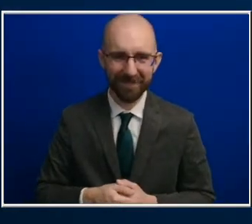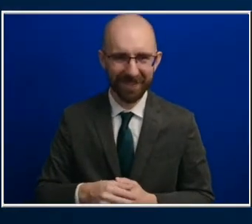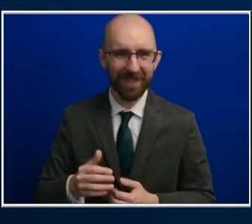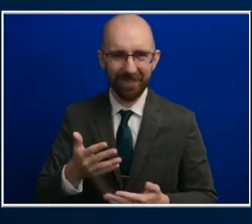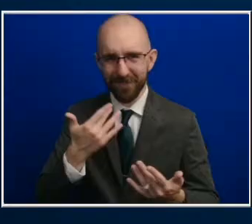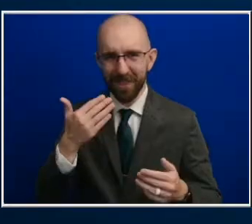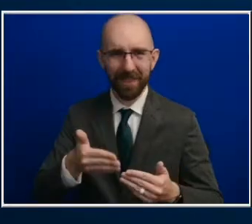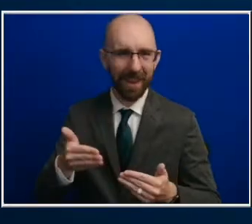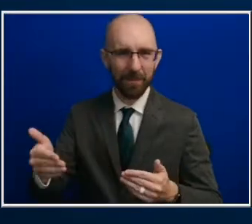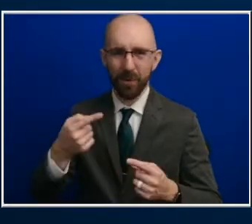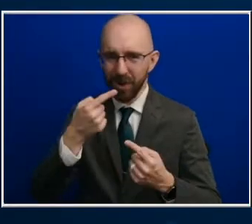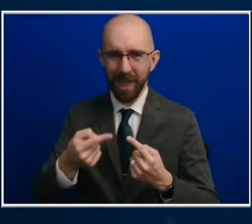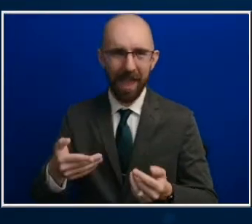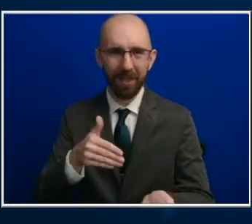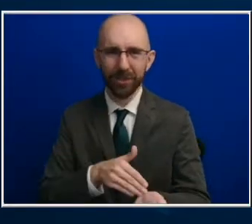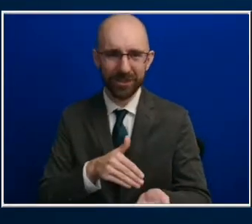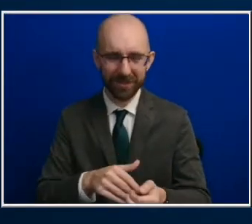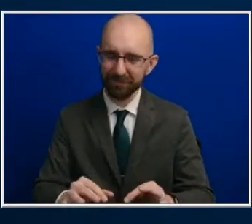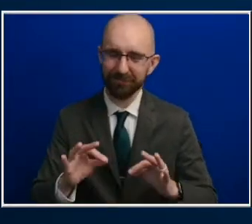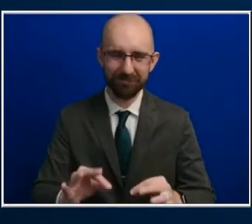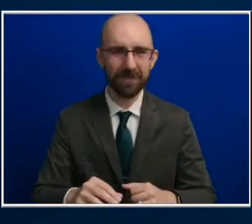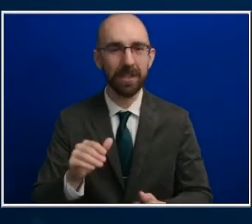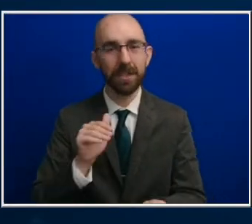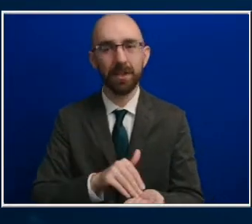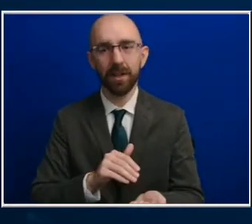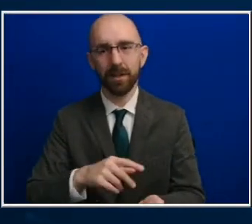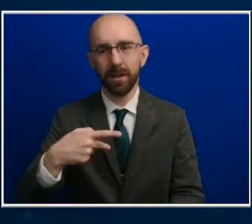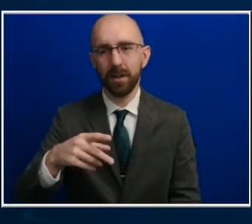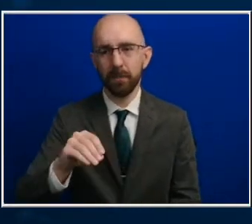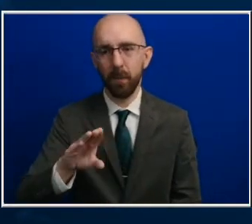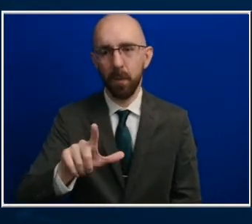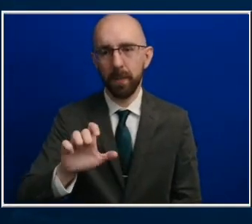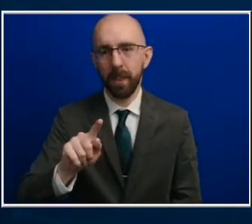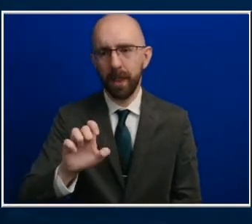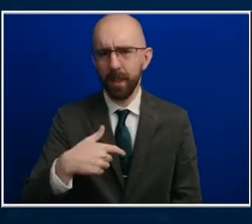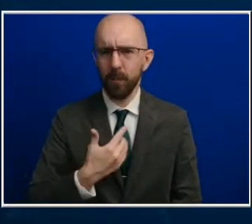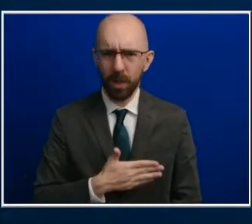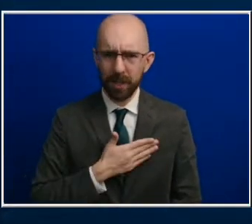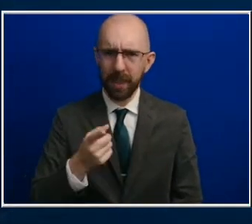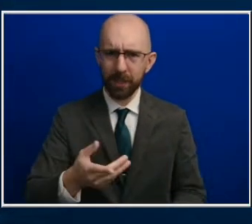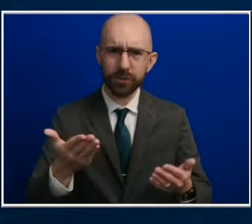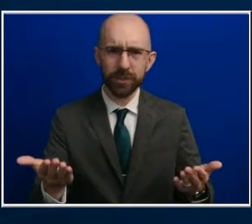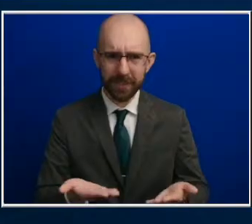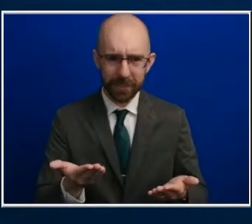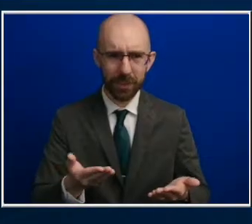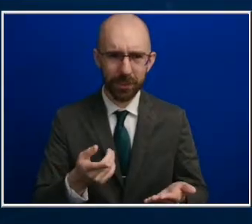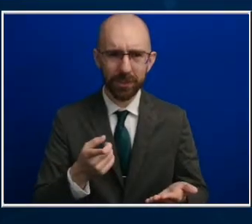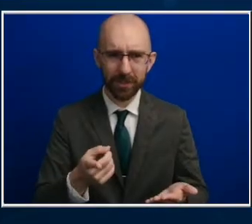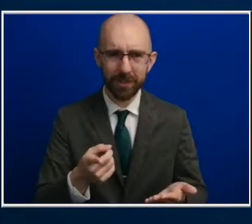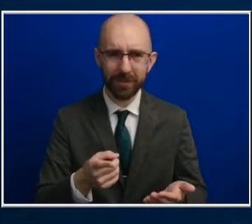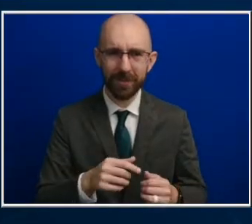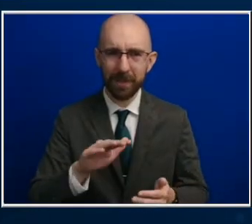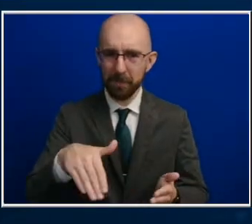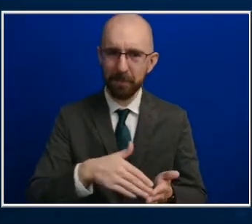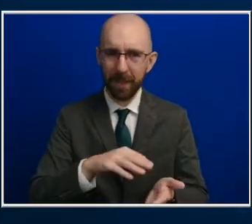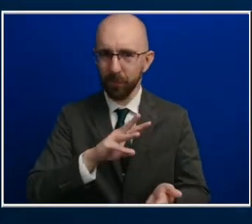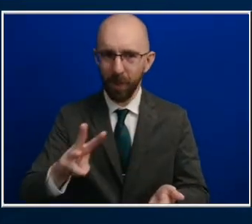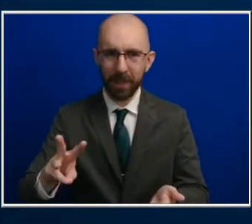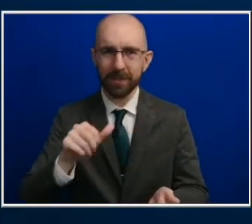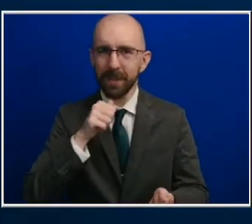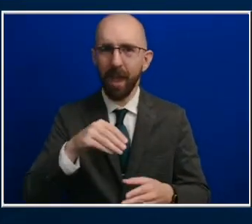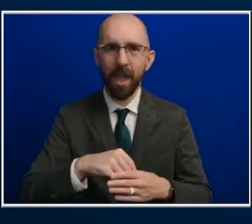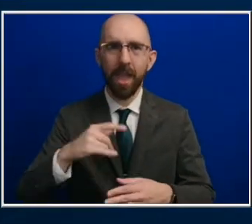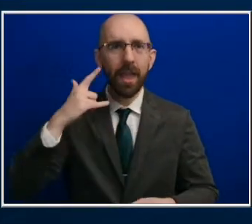Awesome. Dr. Poblete, and by the way, Dr. Poblete, we're so glad you're here in the Midwest and not in